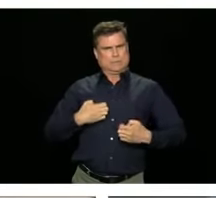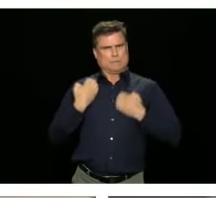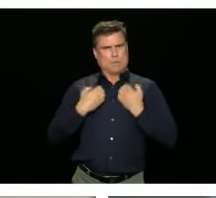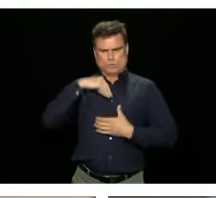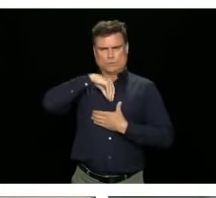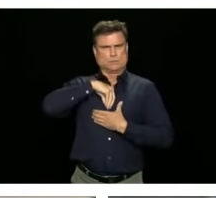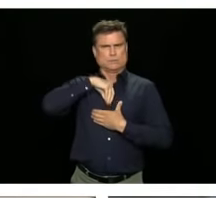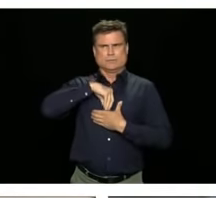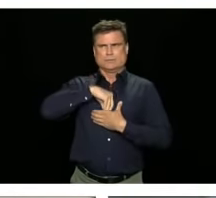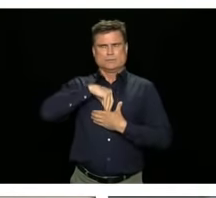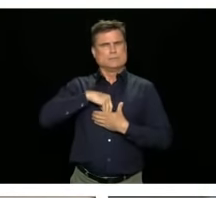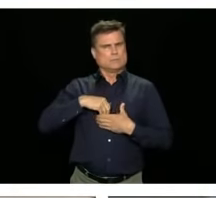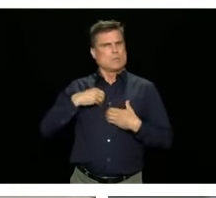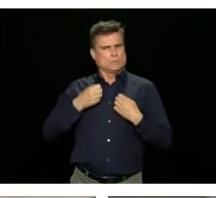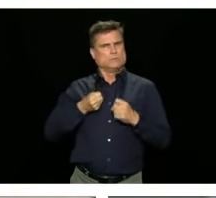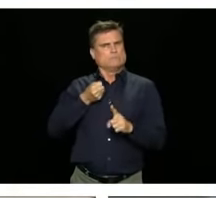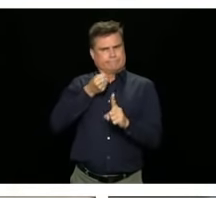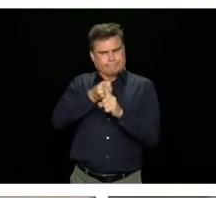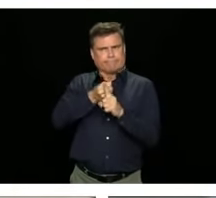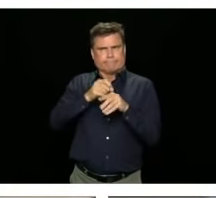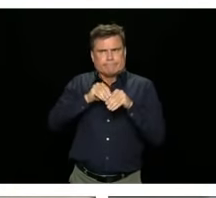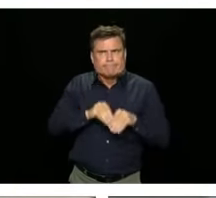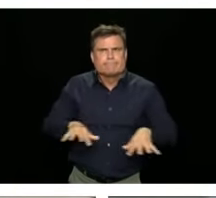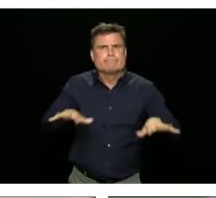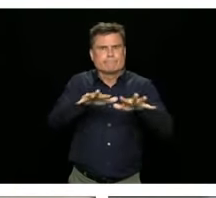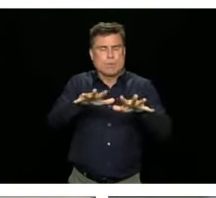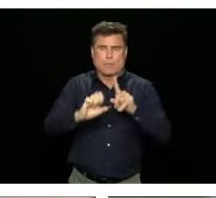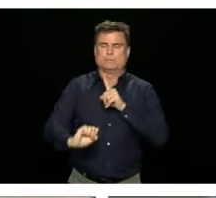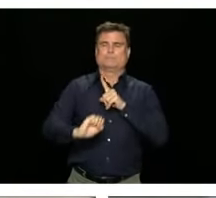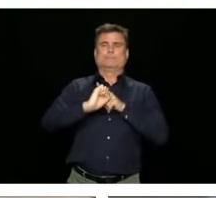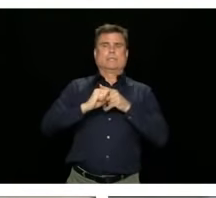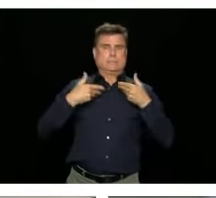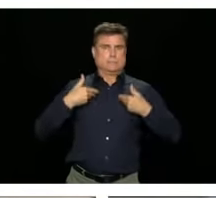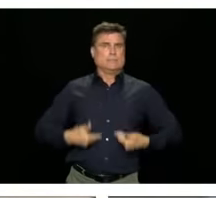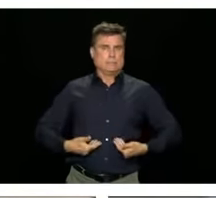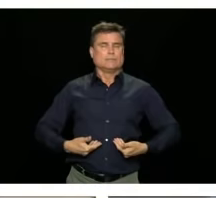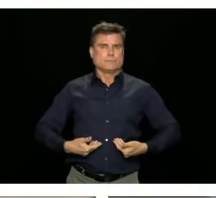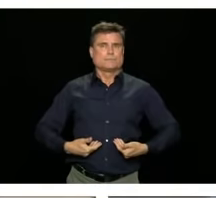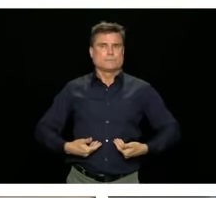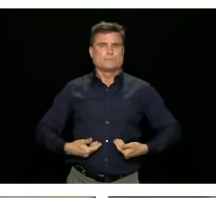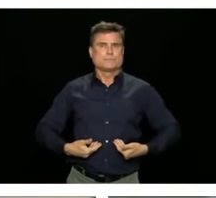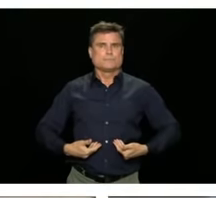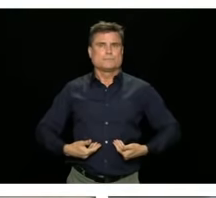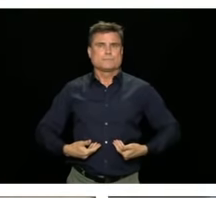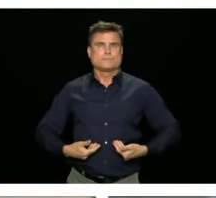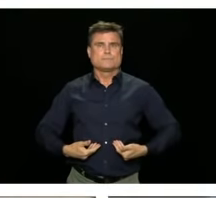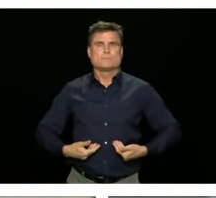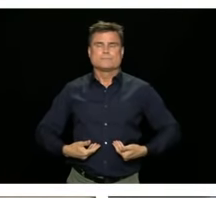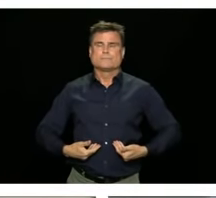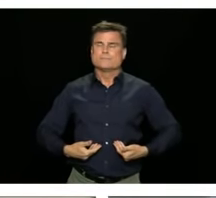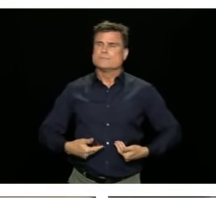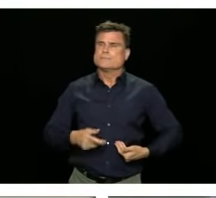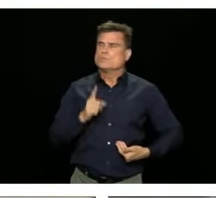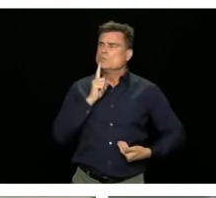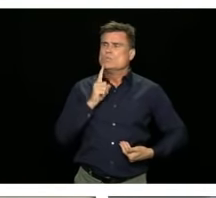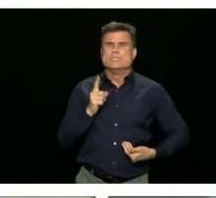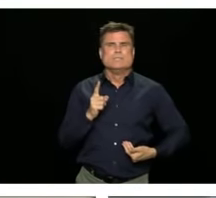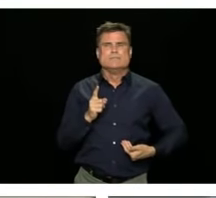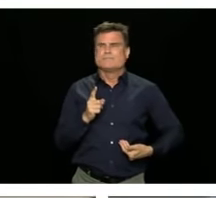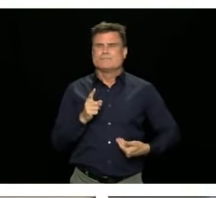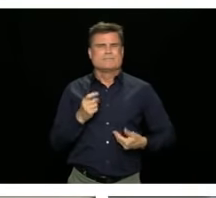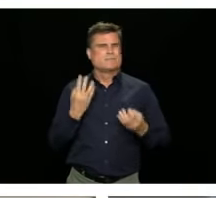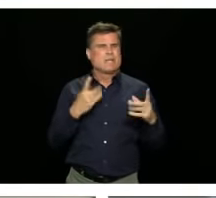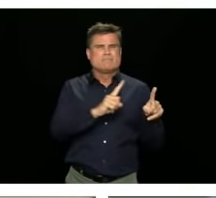hits home for me in more ways than one. I'm a settler here in BC in